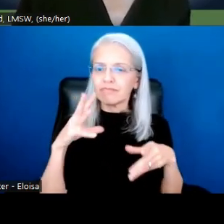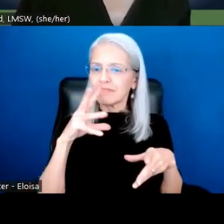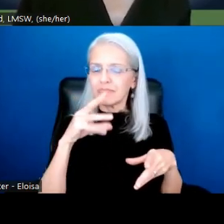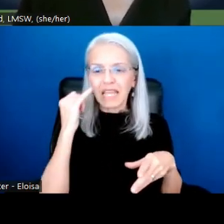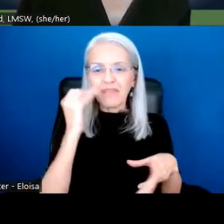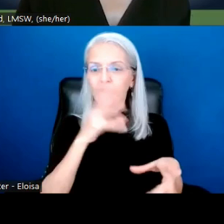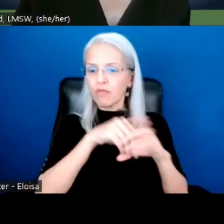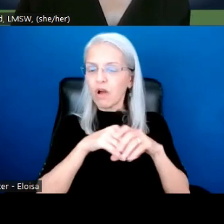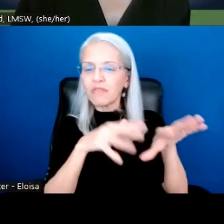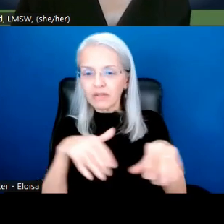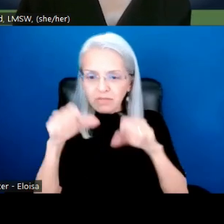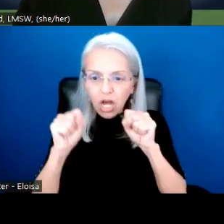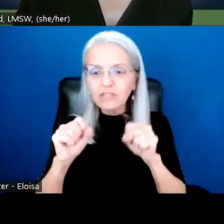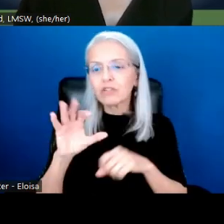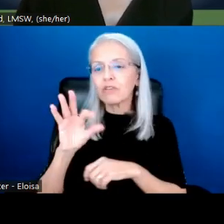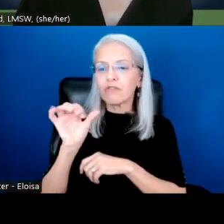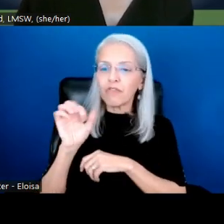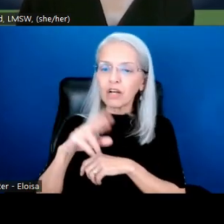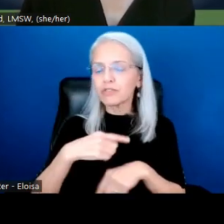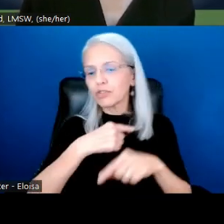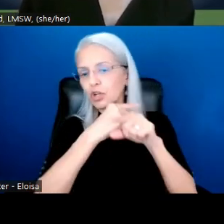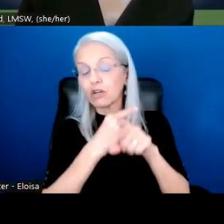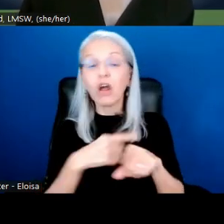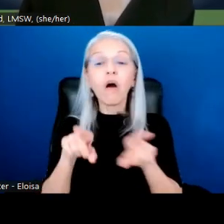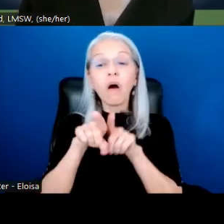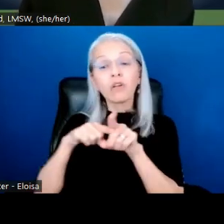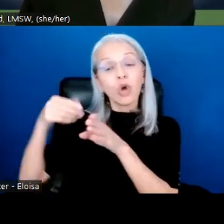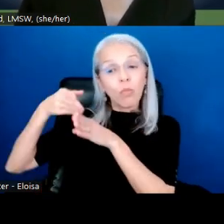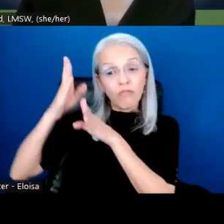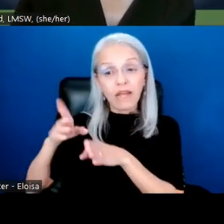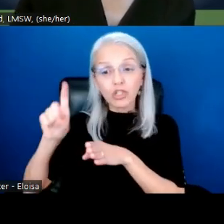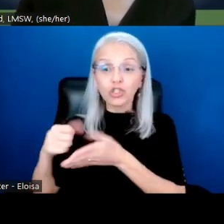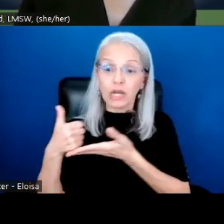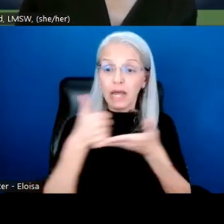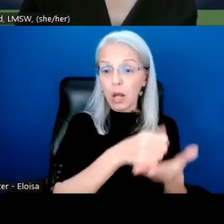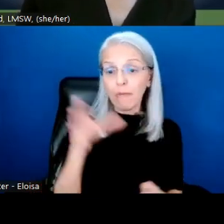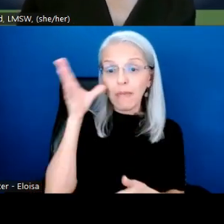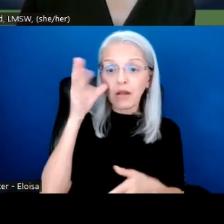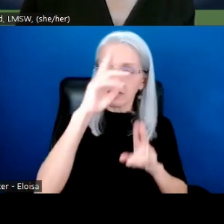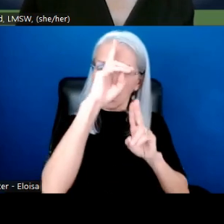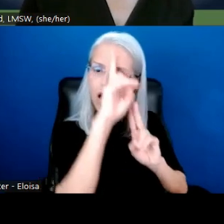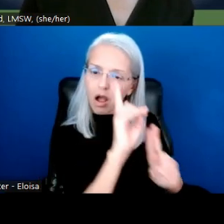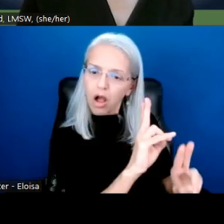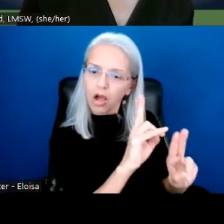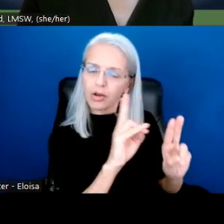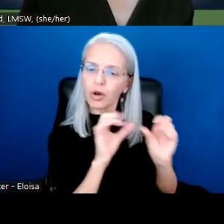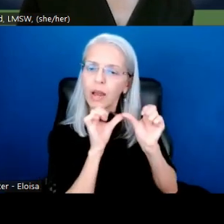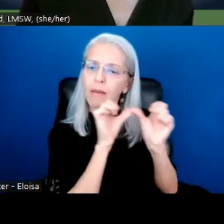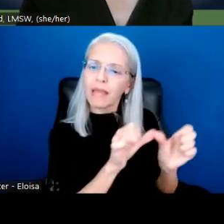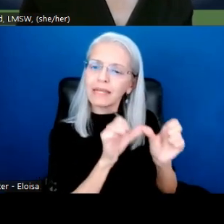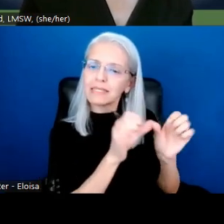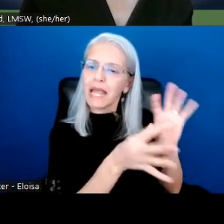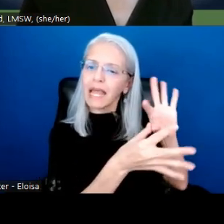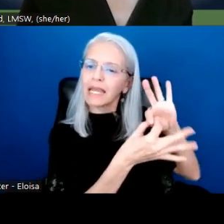guardianship. And professionals should really help parents honor and maintain